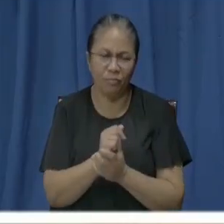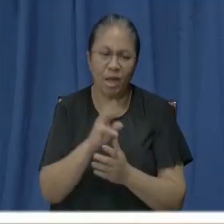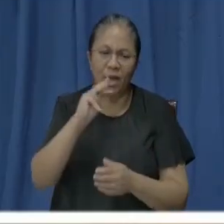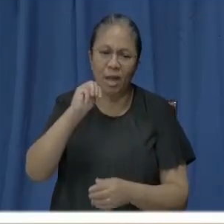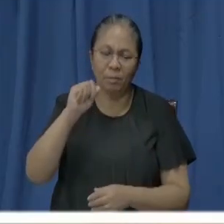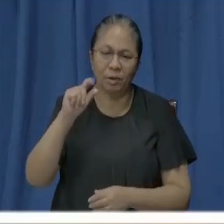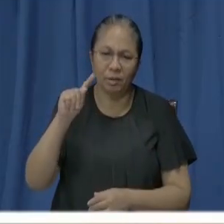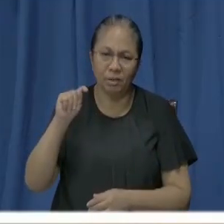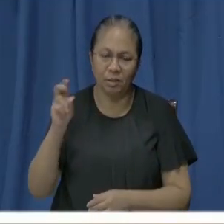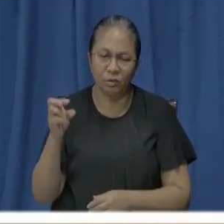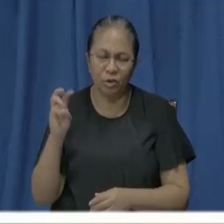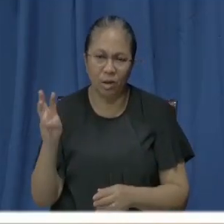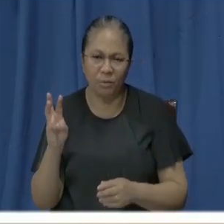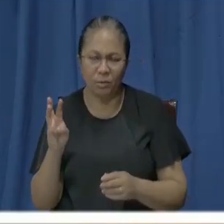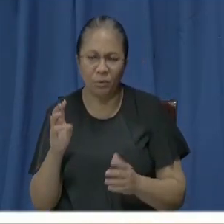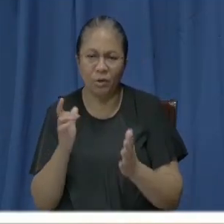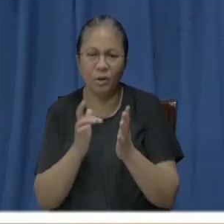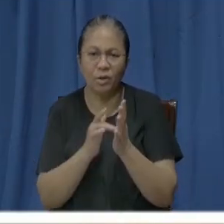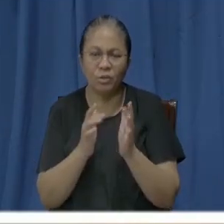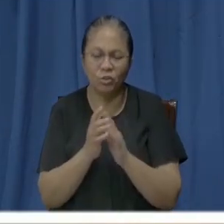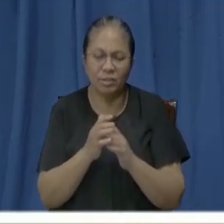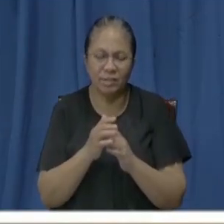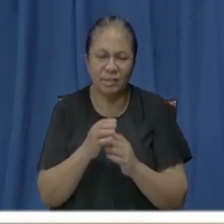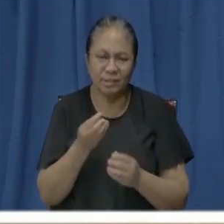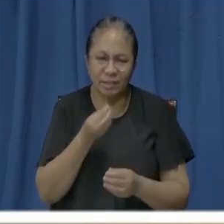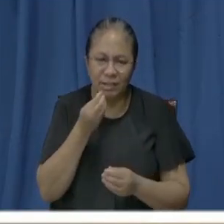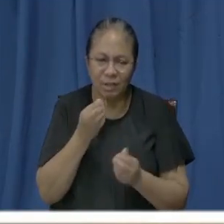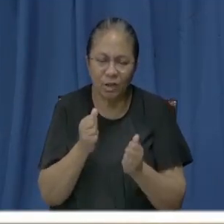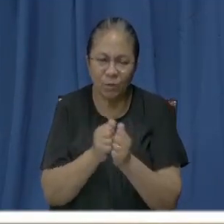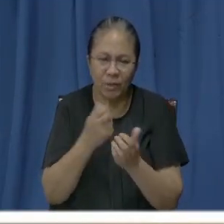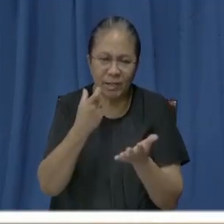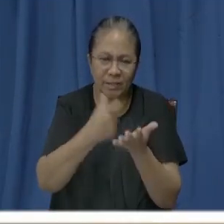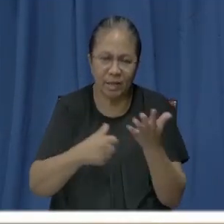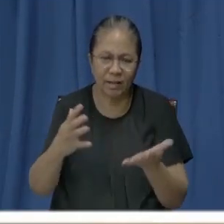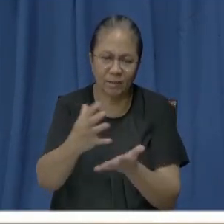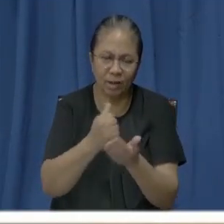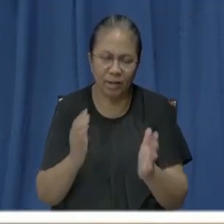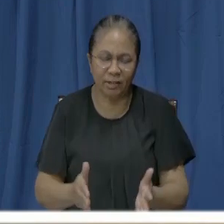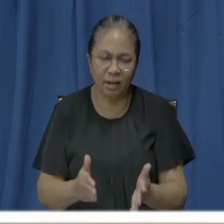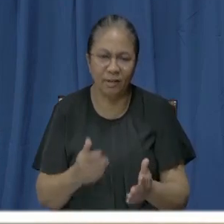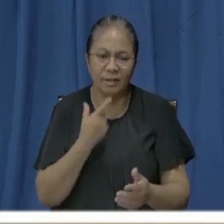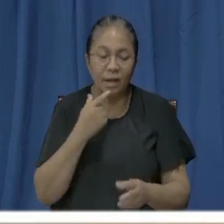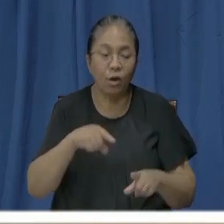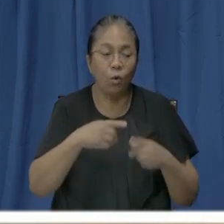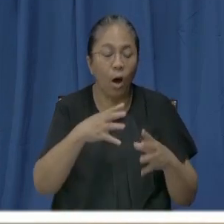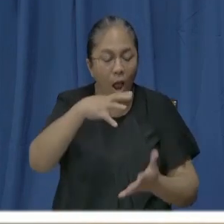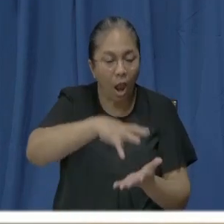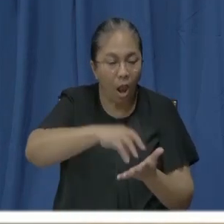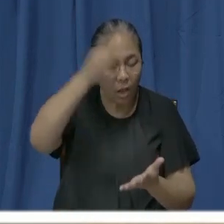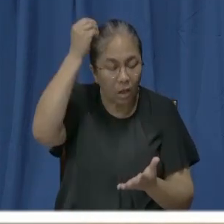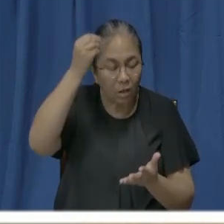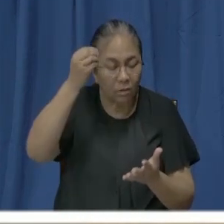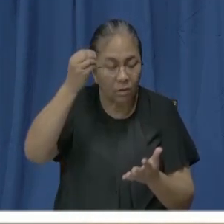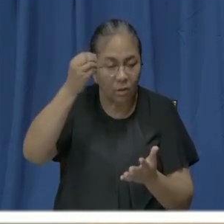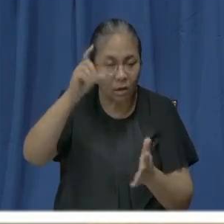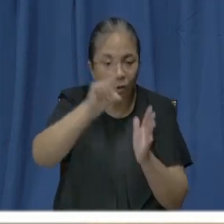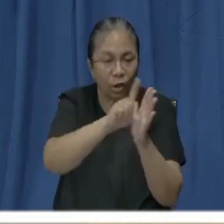having dinner with the tax collectors, he said, go and learn the meaning of the law. What I want